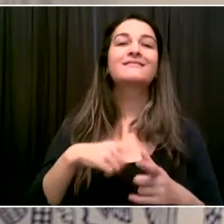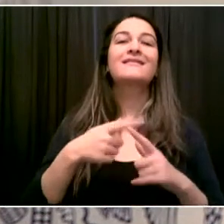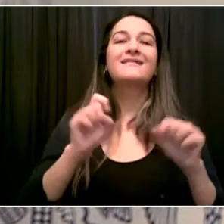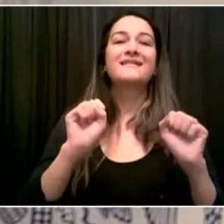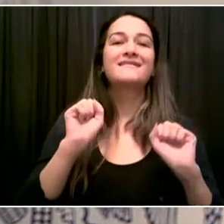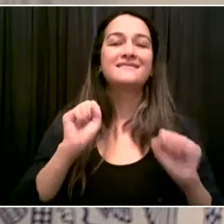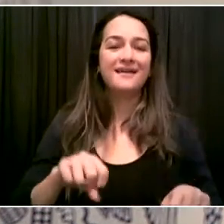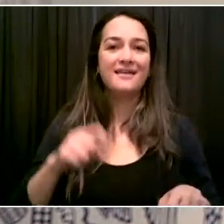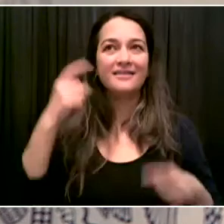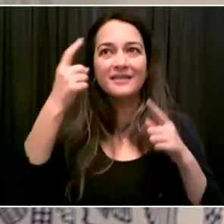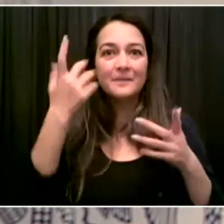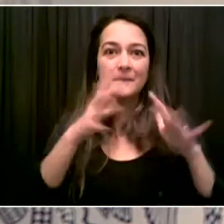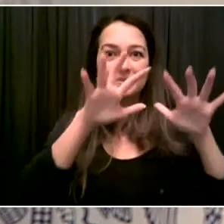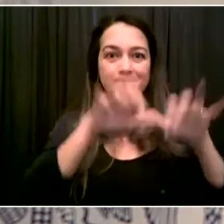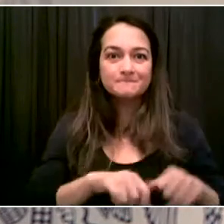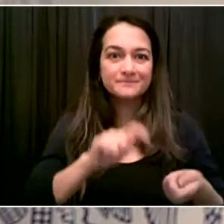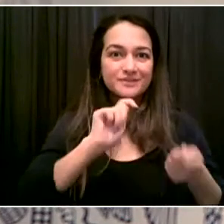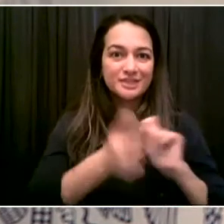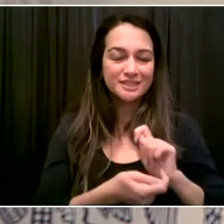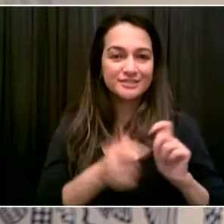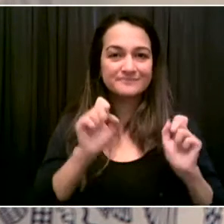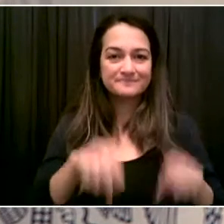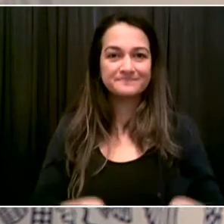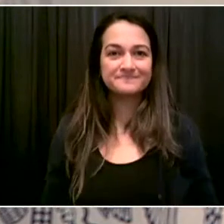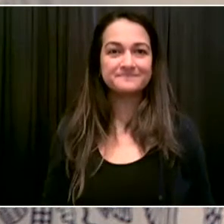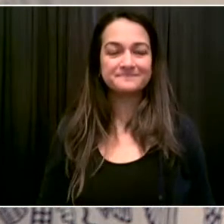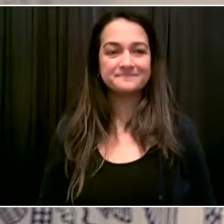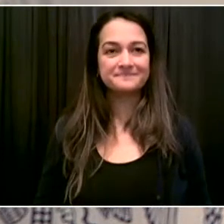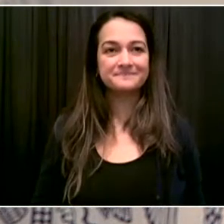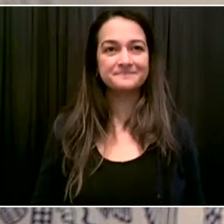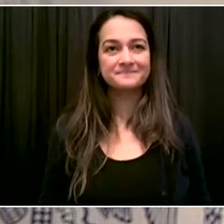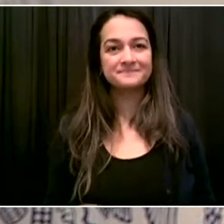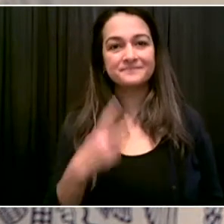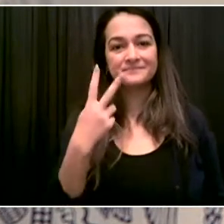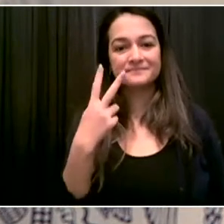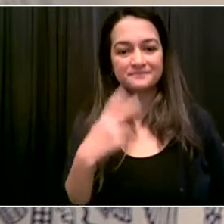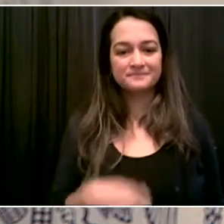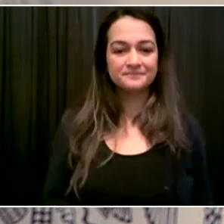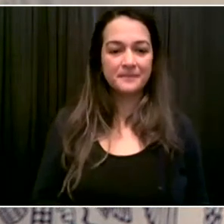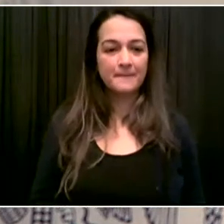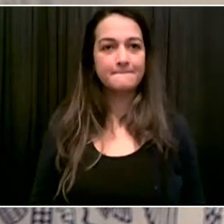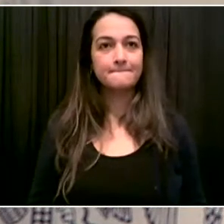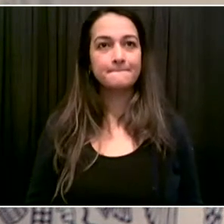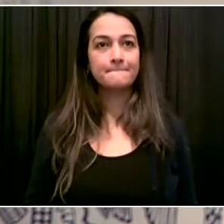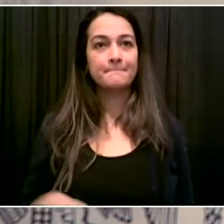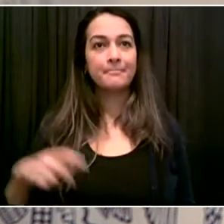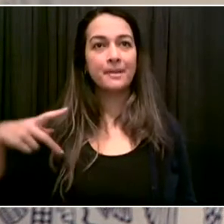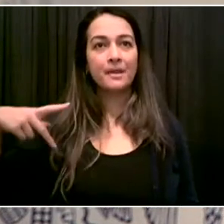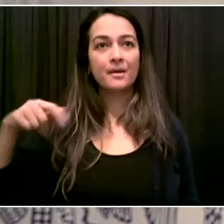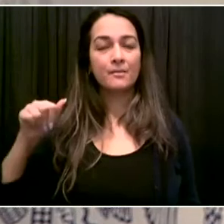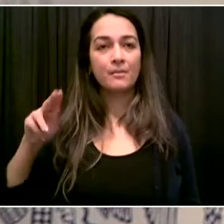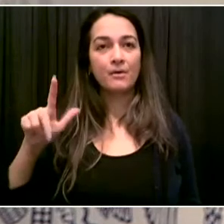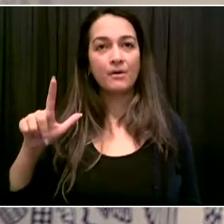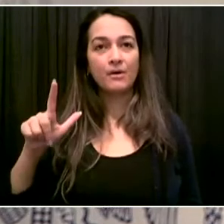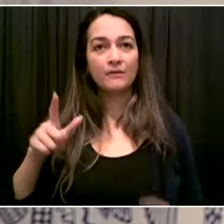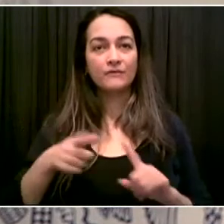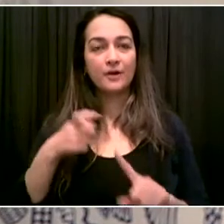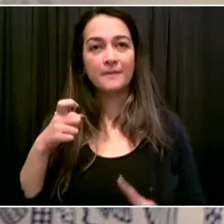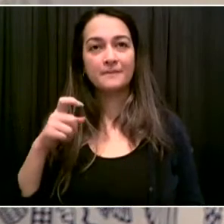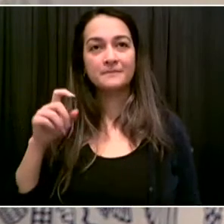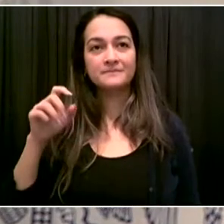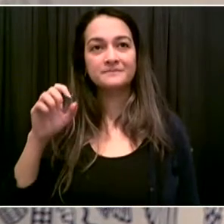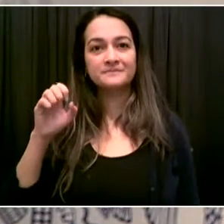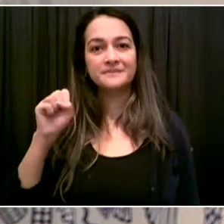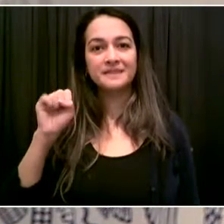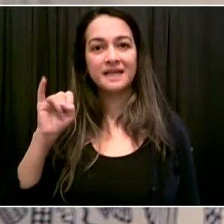Hey, good morning, Mr. Mayor. Thank you for taking my question. This is for you and the DOT officials on the call. I was just hoping to get an update on the status of the